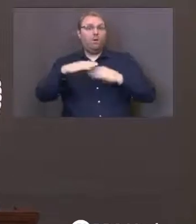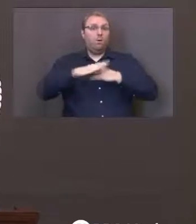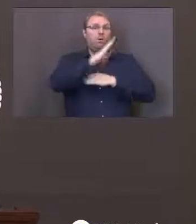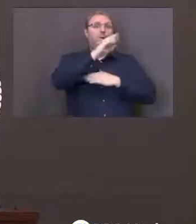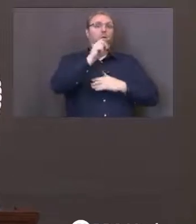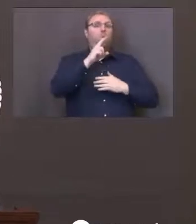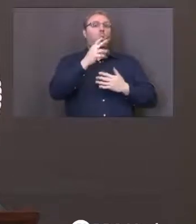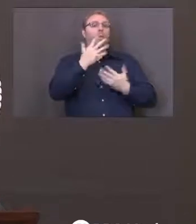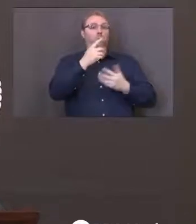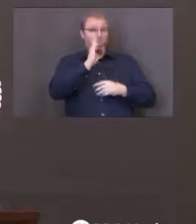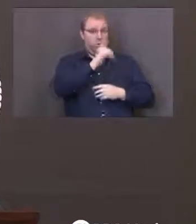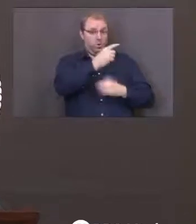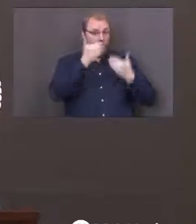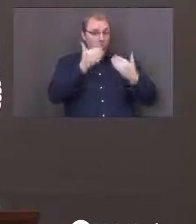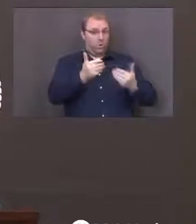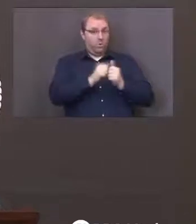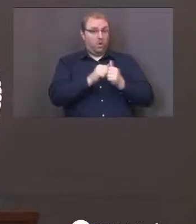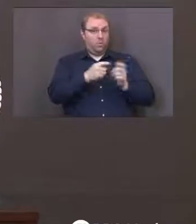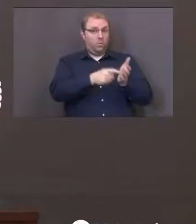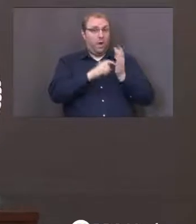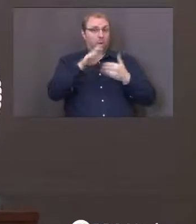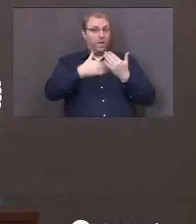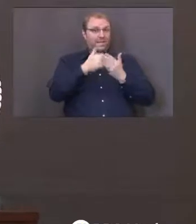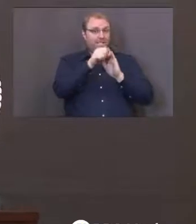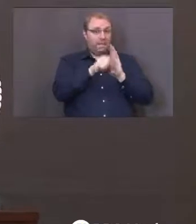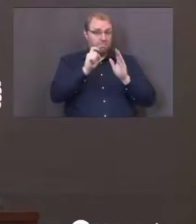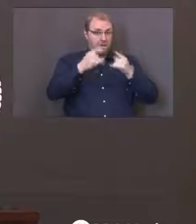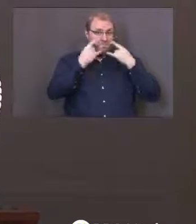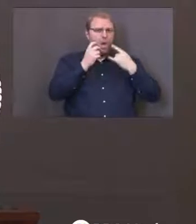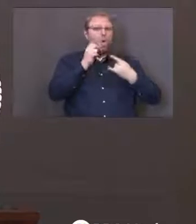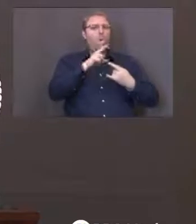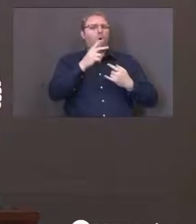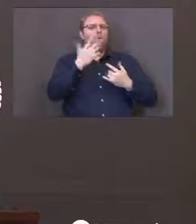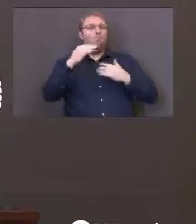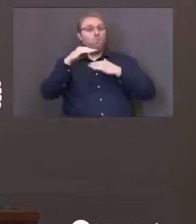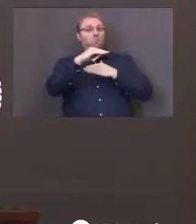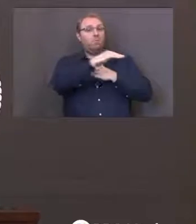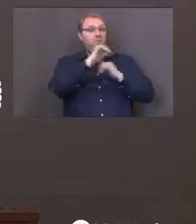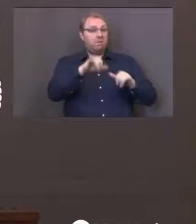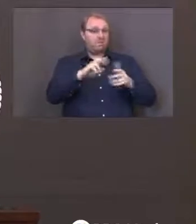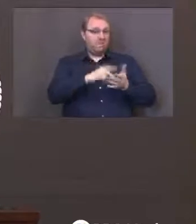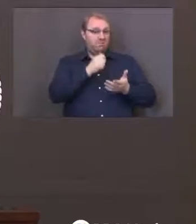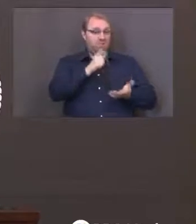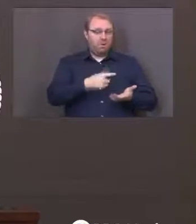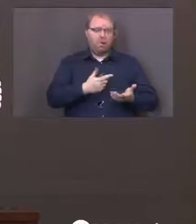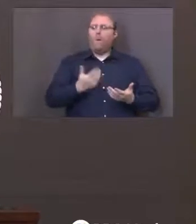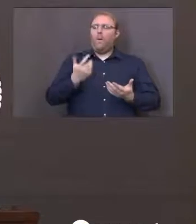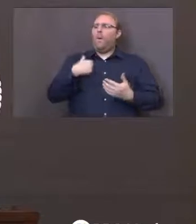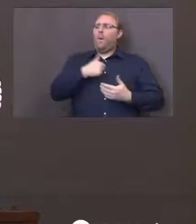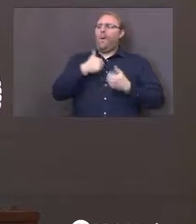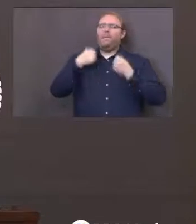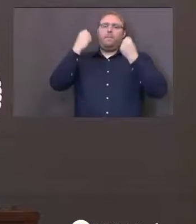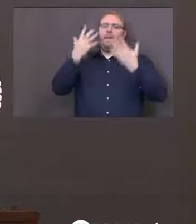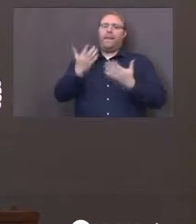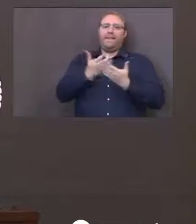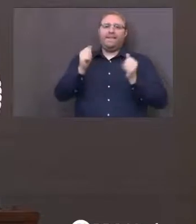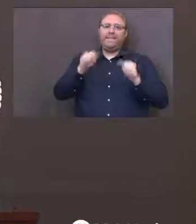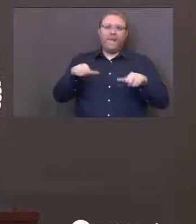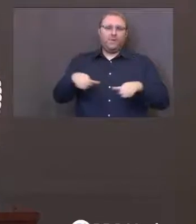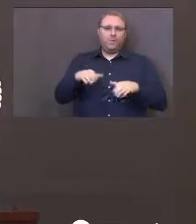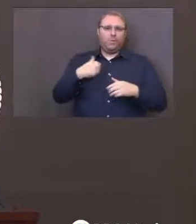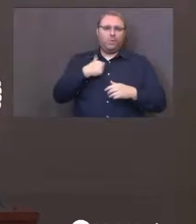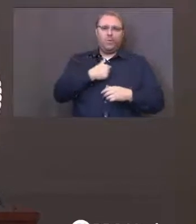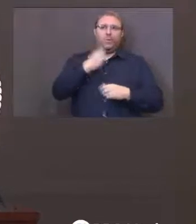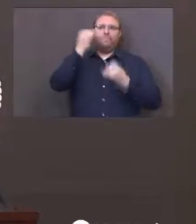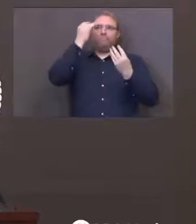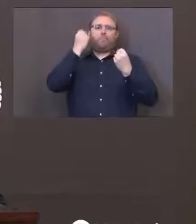have, or if they increase in the event of a possible second wave. Well, there's a lot of tools in the toolbox that can be used. We've tried to